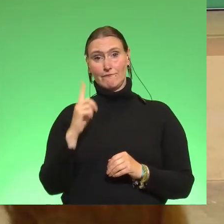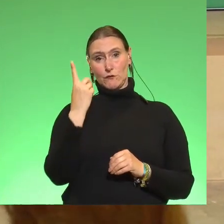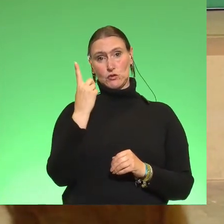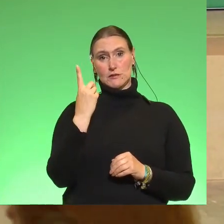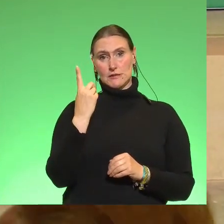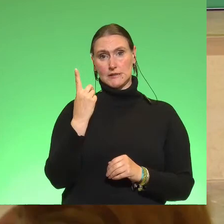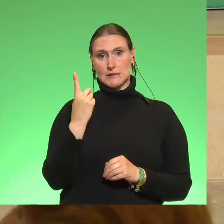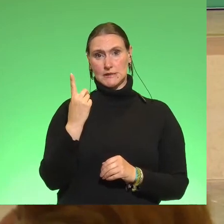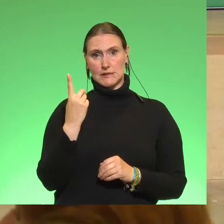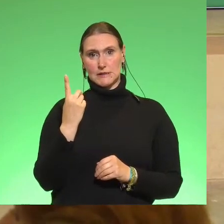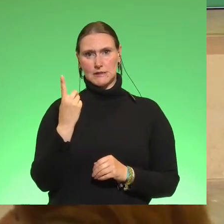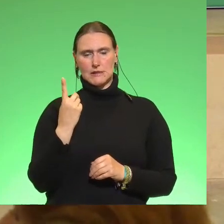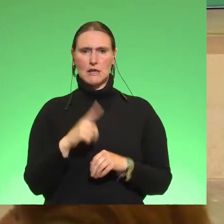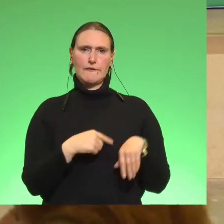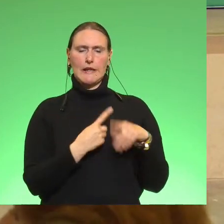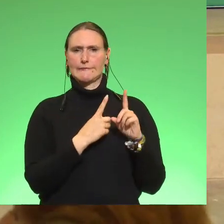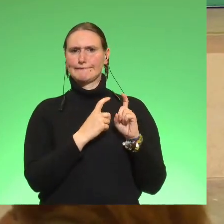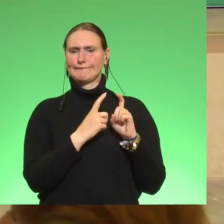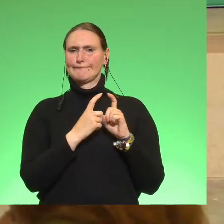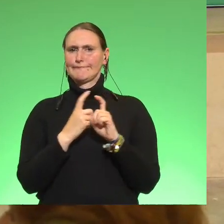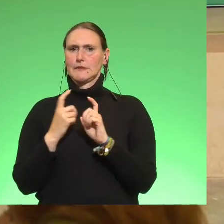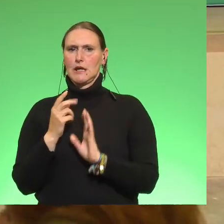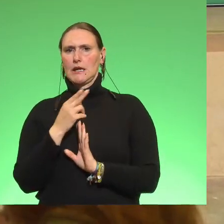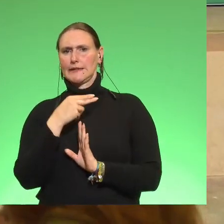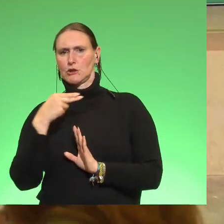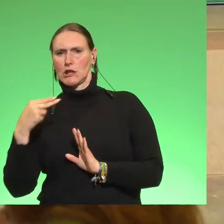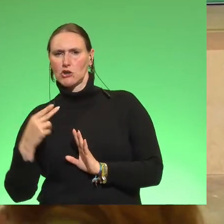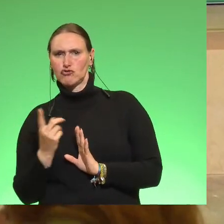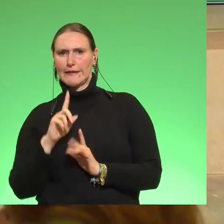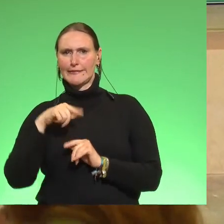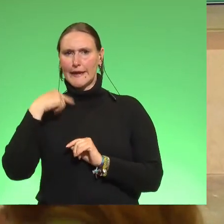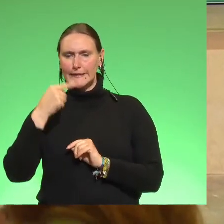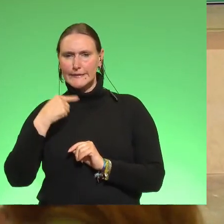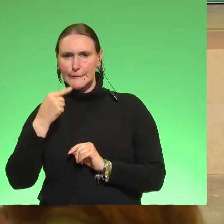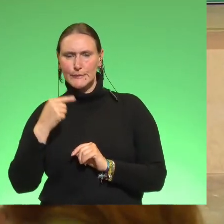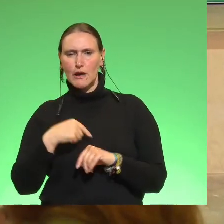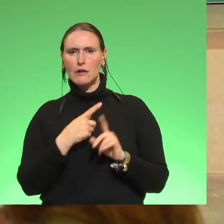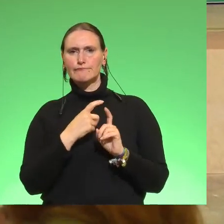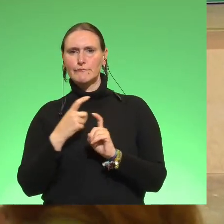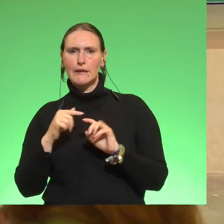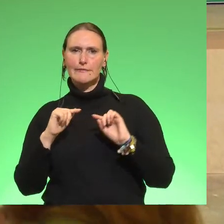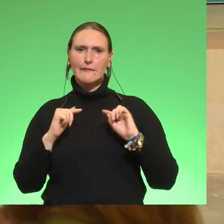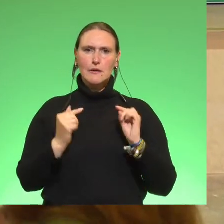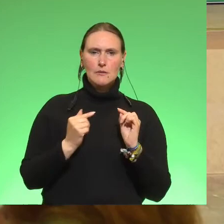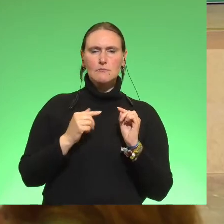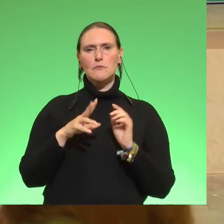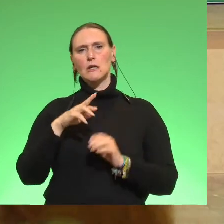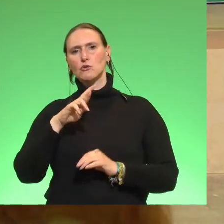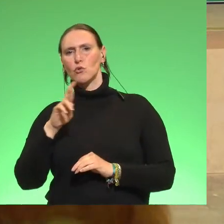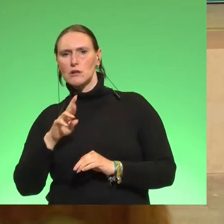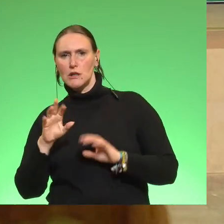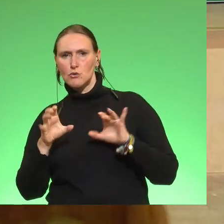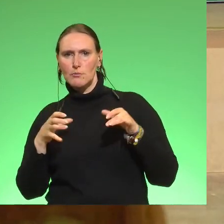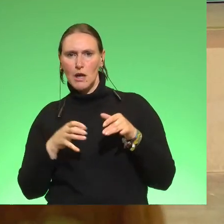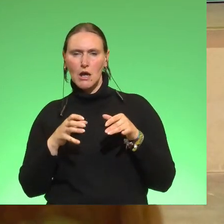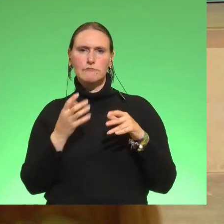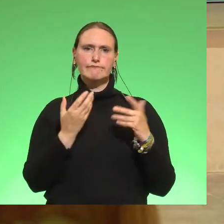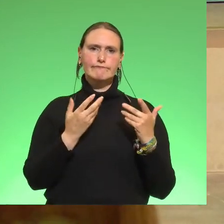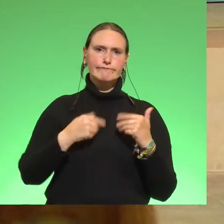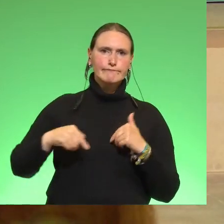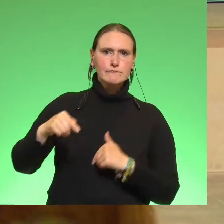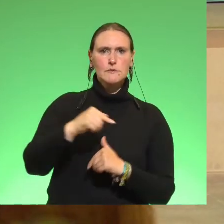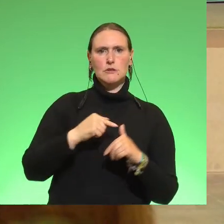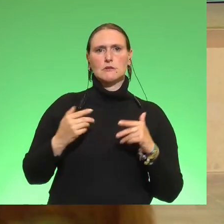terima kasih banyak Ruang Rupa dan tim artistik dan komunitas Lumbung. I think